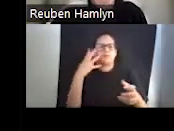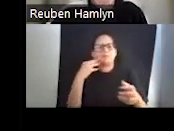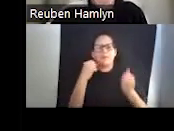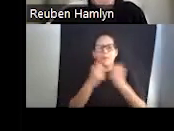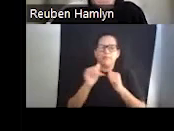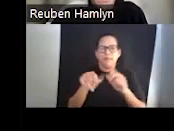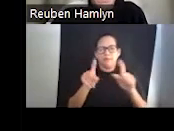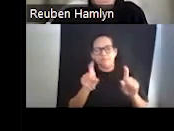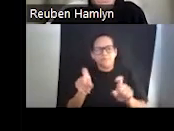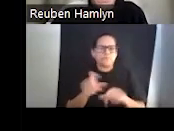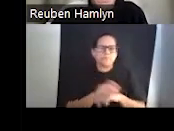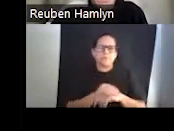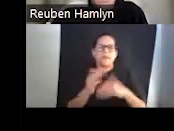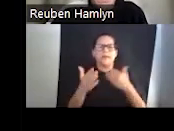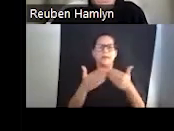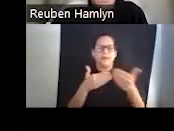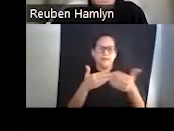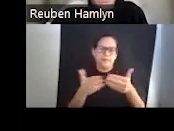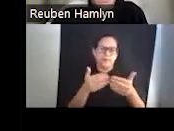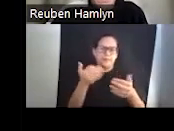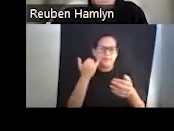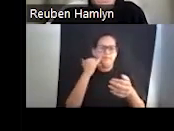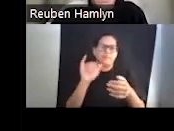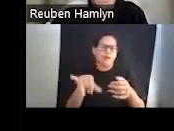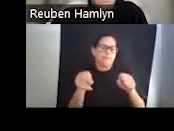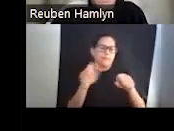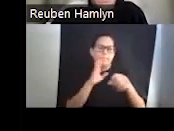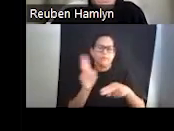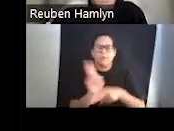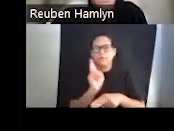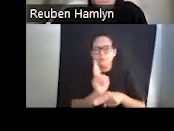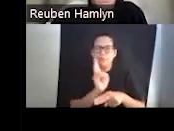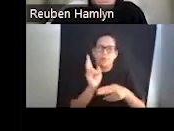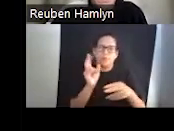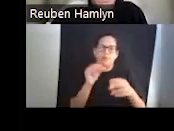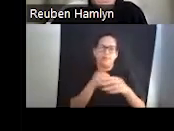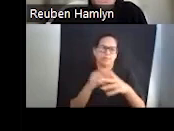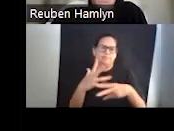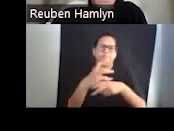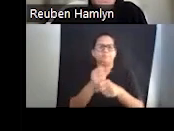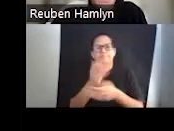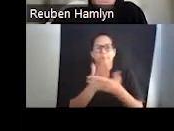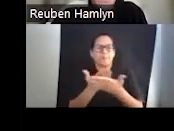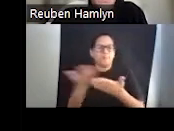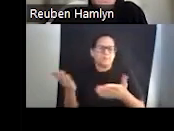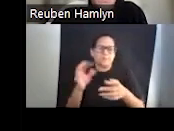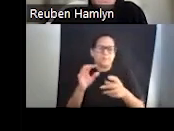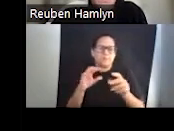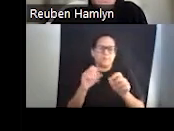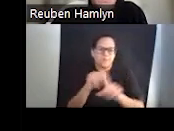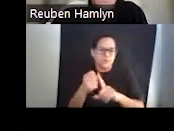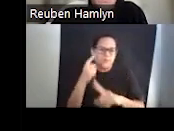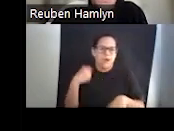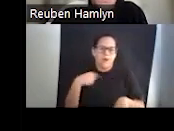that because even if that could be also useful in some of the situations that our organization